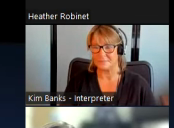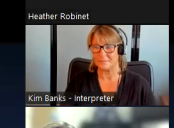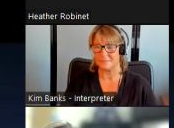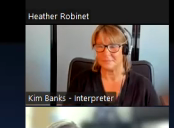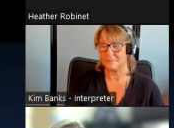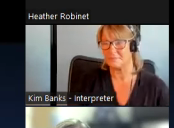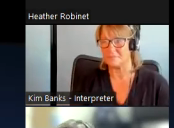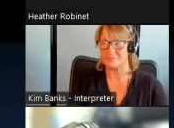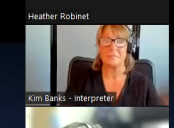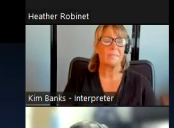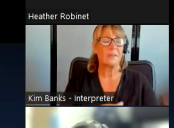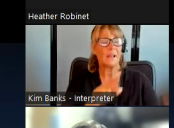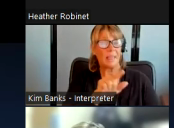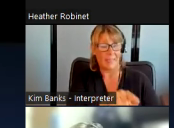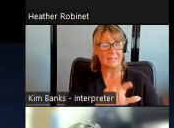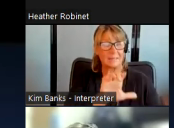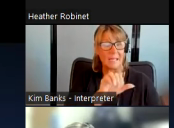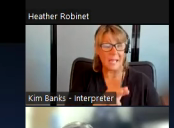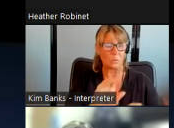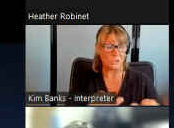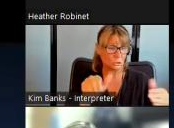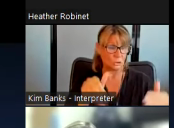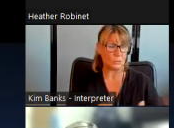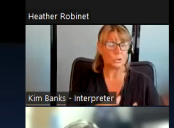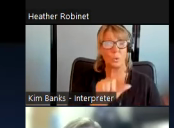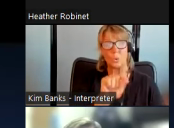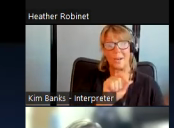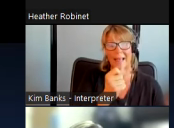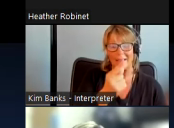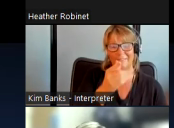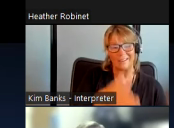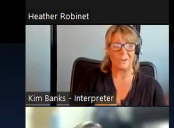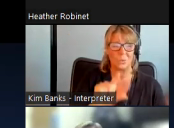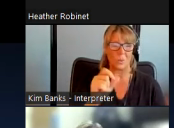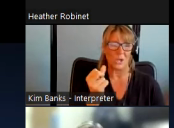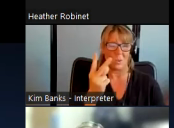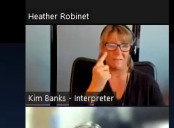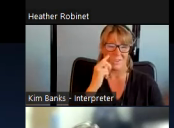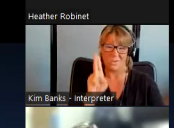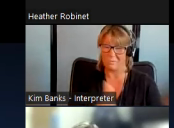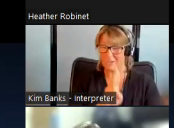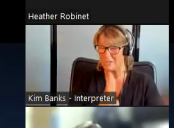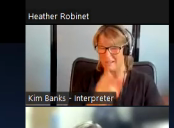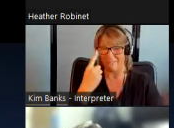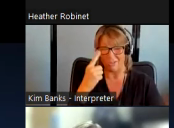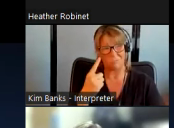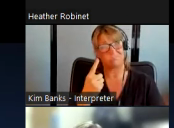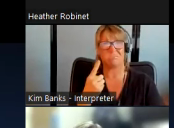And it was introduced in 2011-12. So we've been using it for,